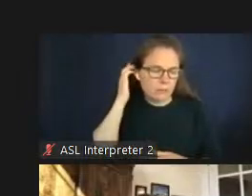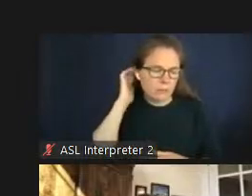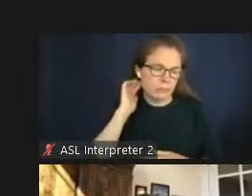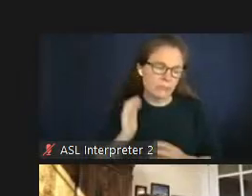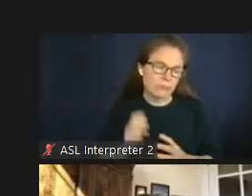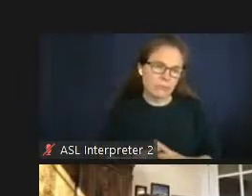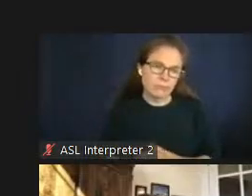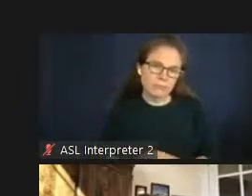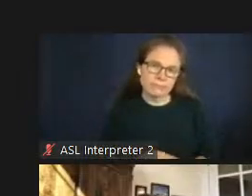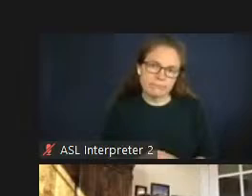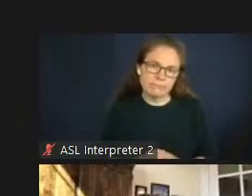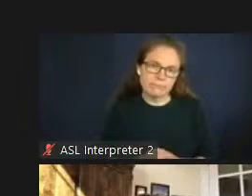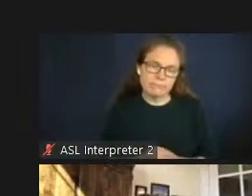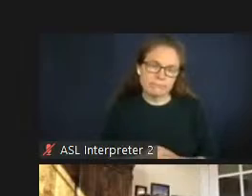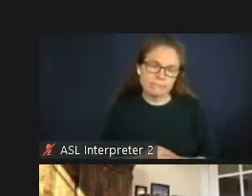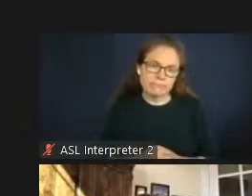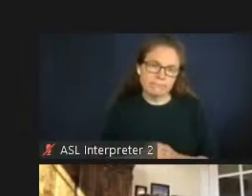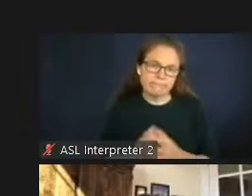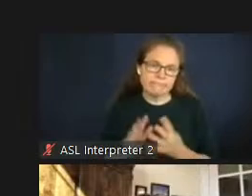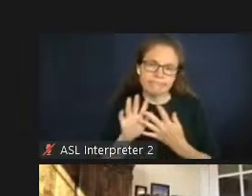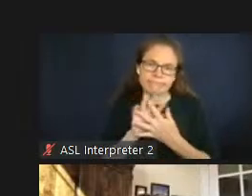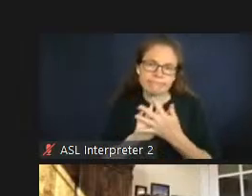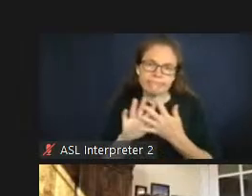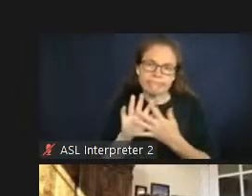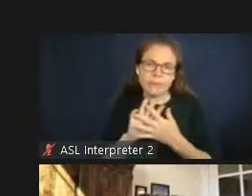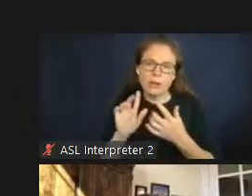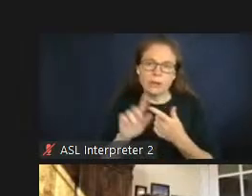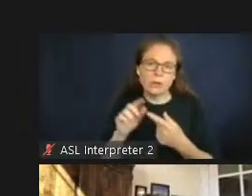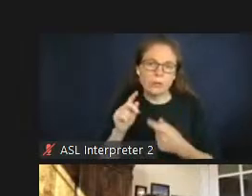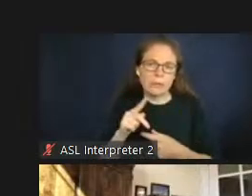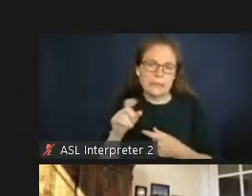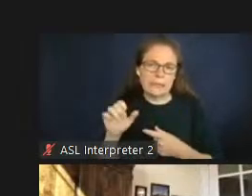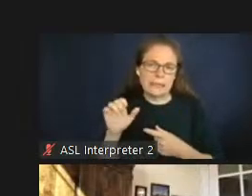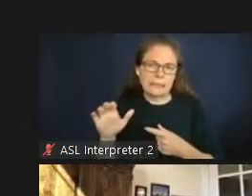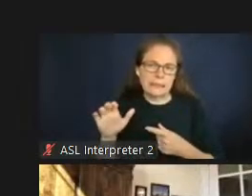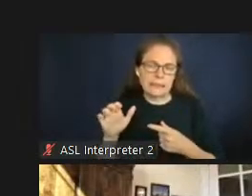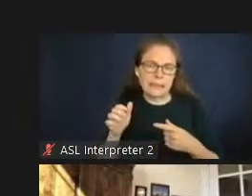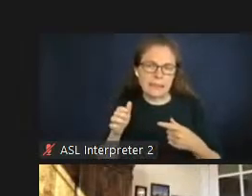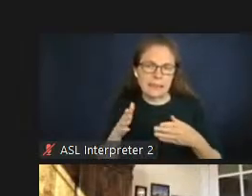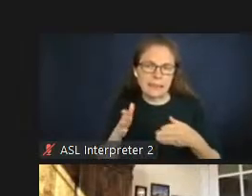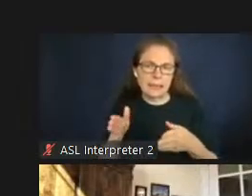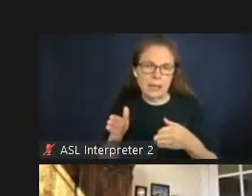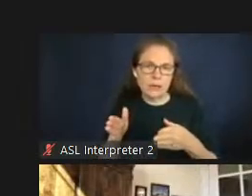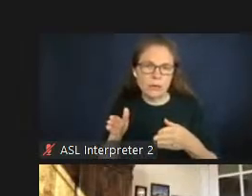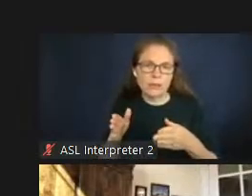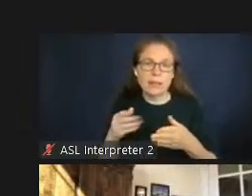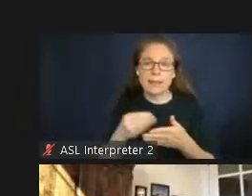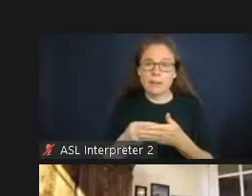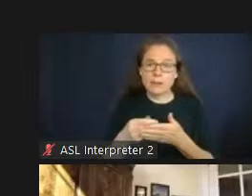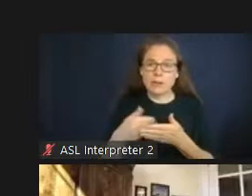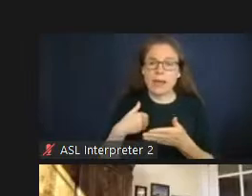the Portland Community College entrance. The budget reflects funding for the increased cost of this project.